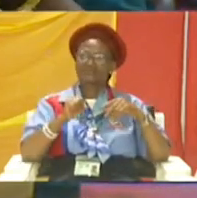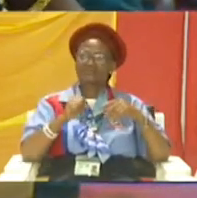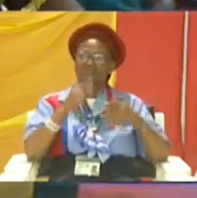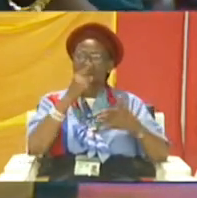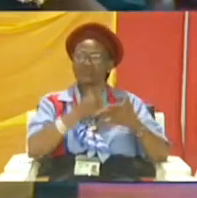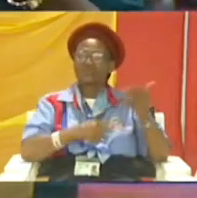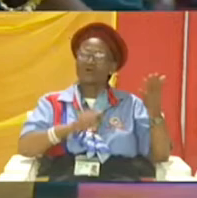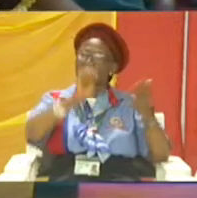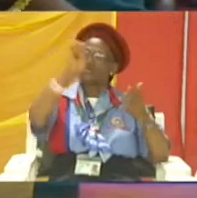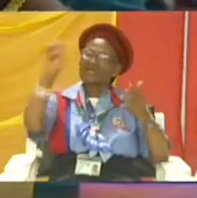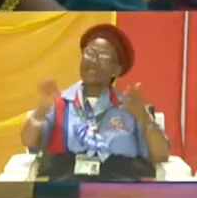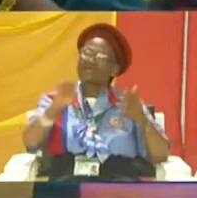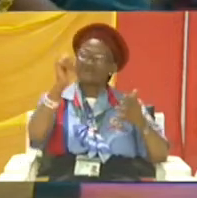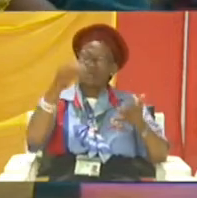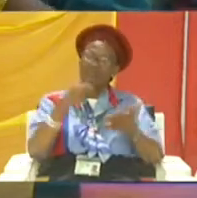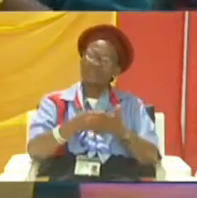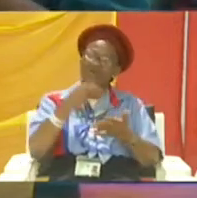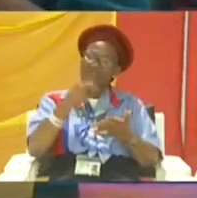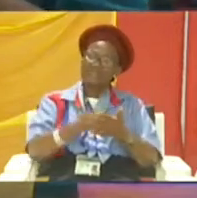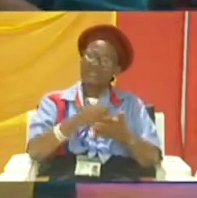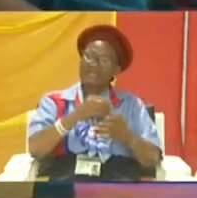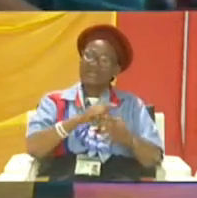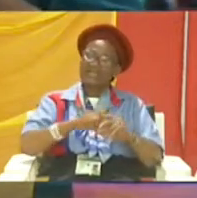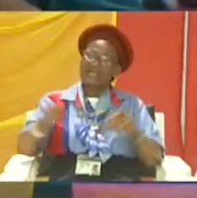whatever money cannot buy,